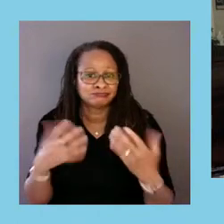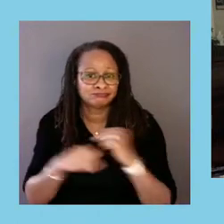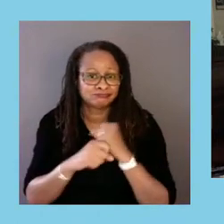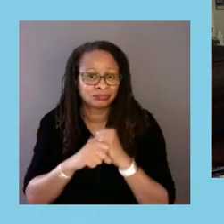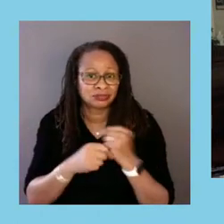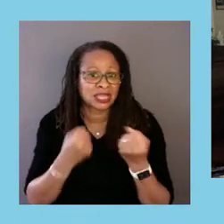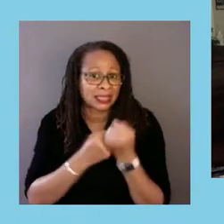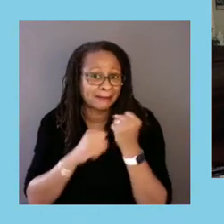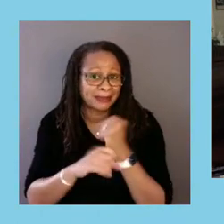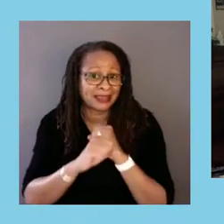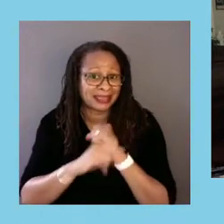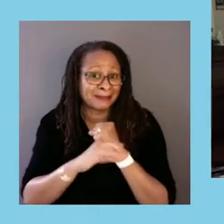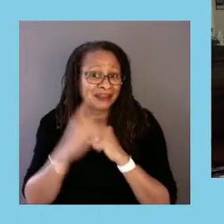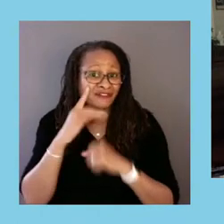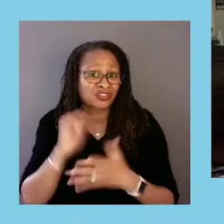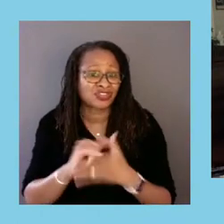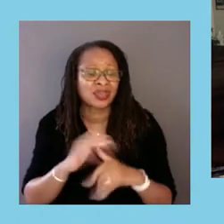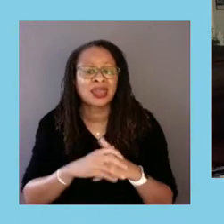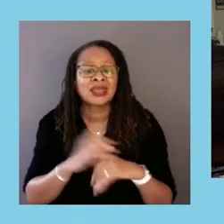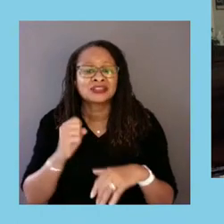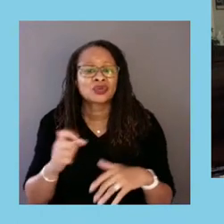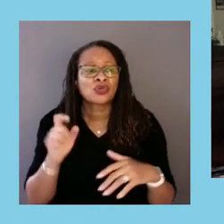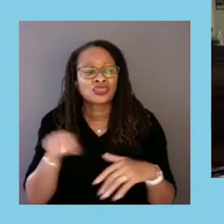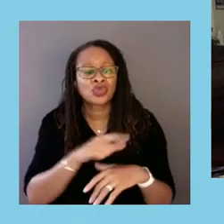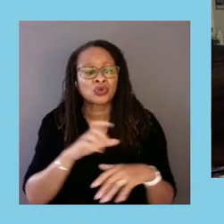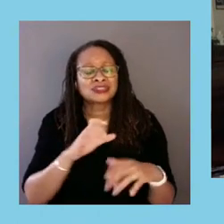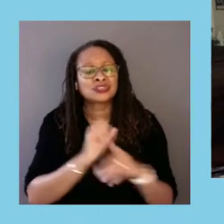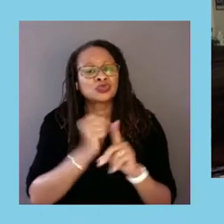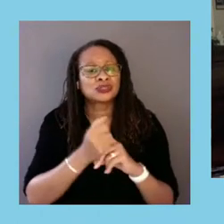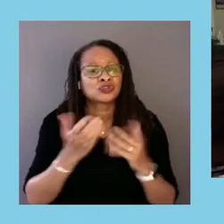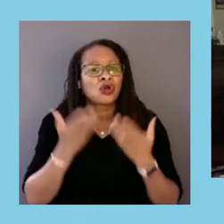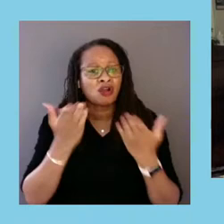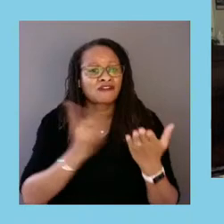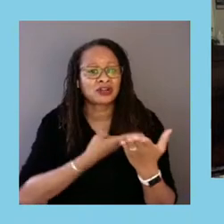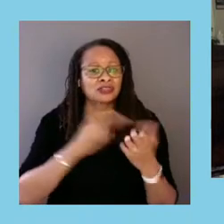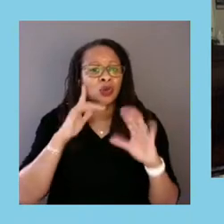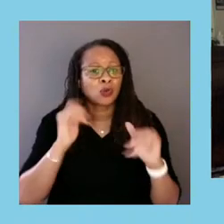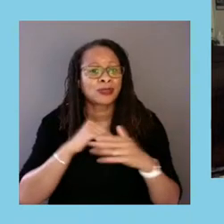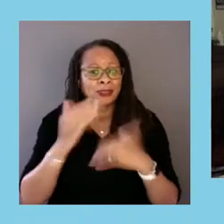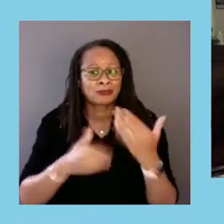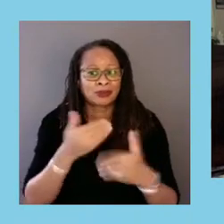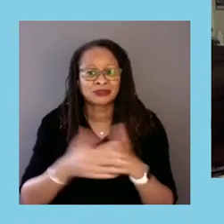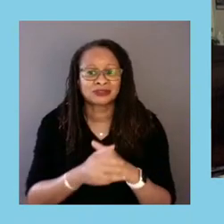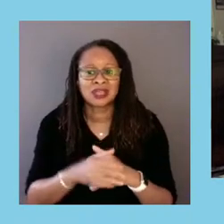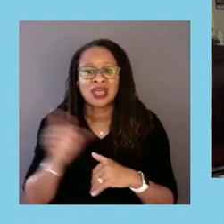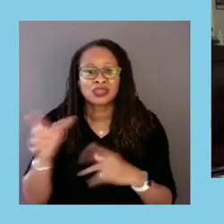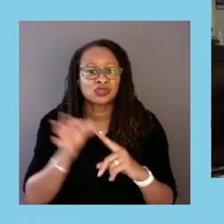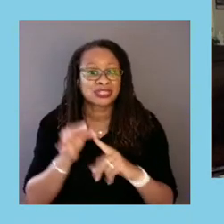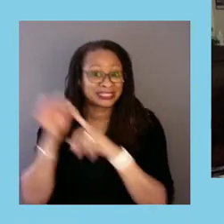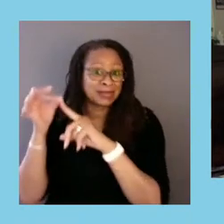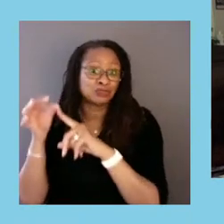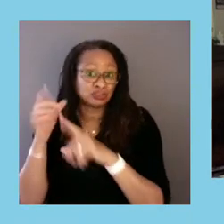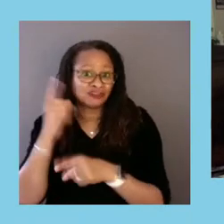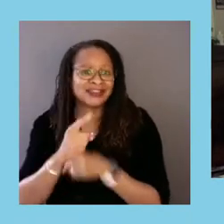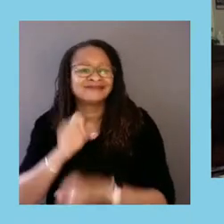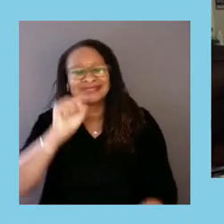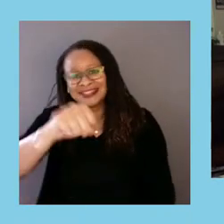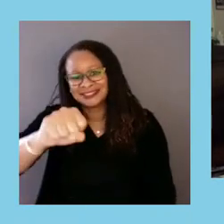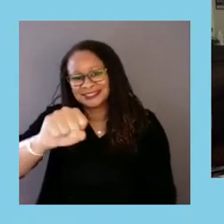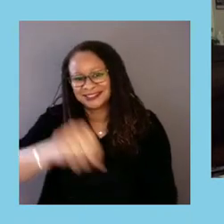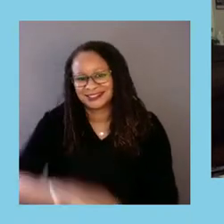cases offer a little bit of hope in the process. But they're the exception, right? Right. Yeah. Except another